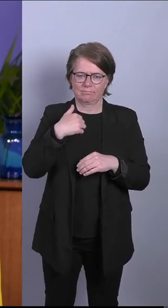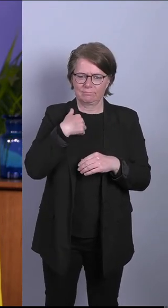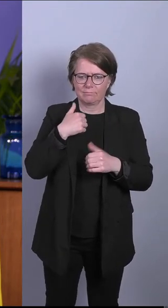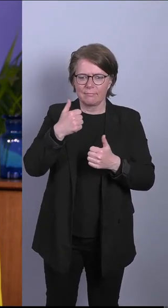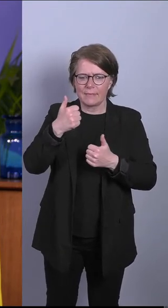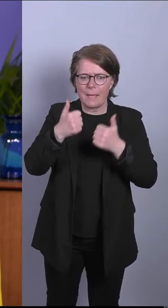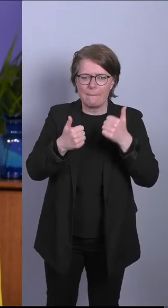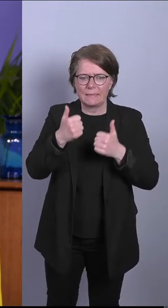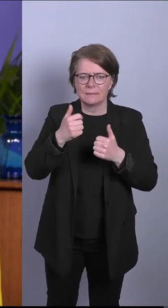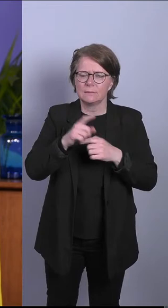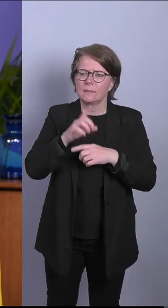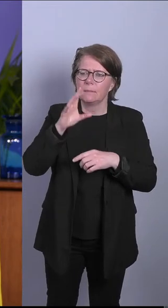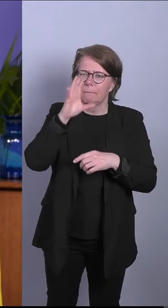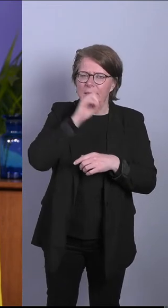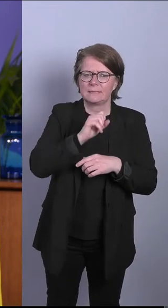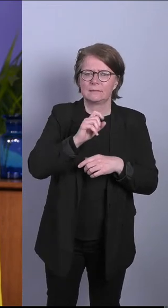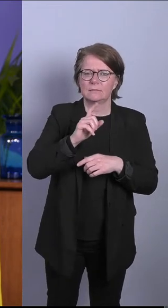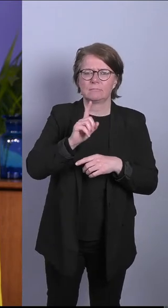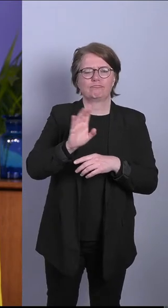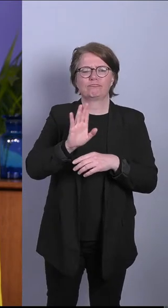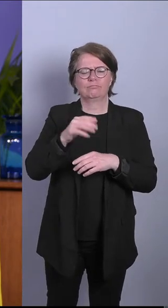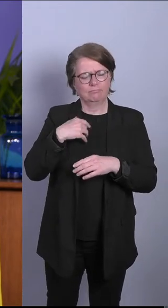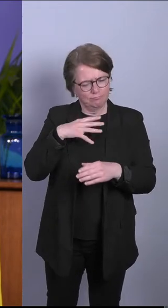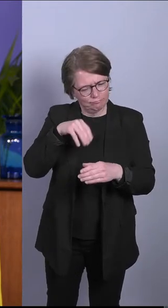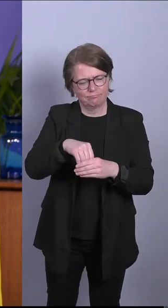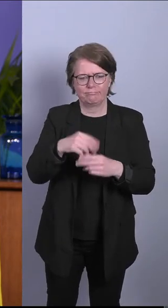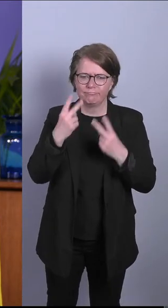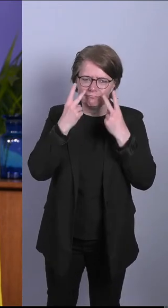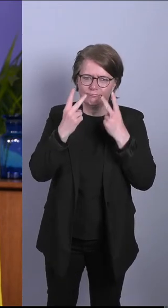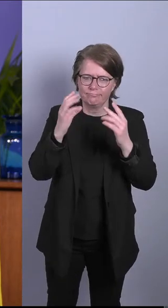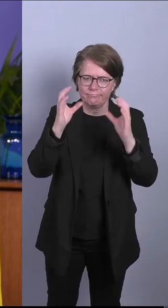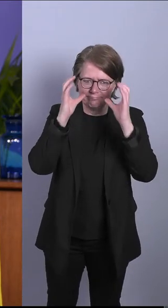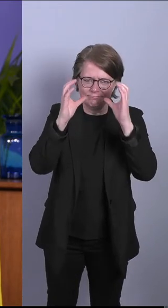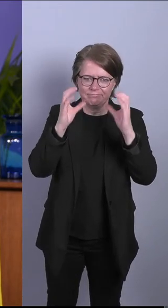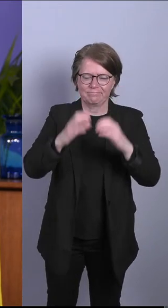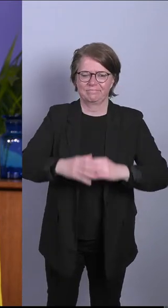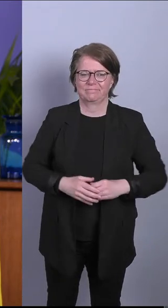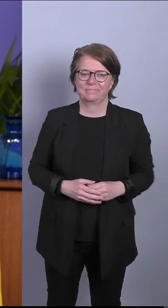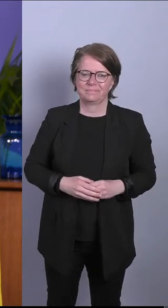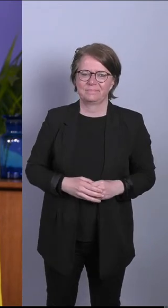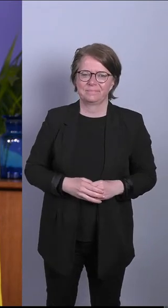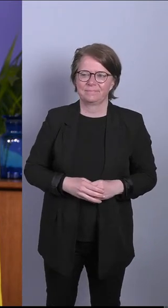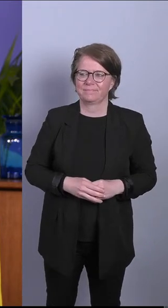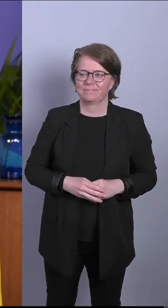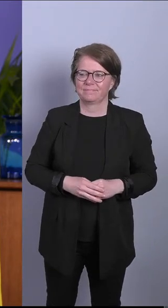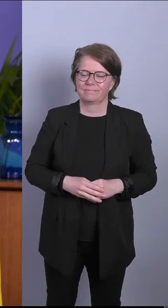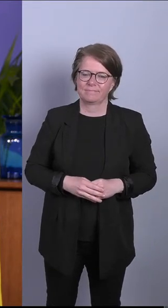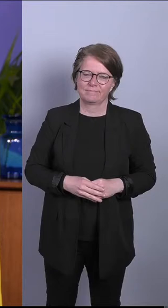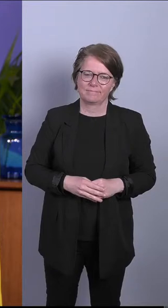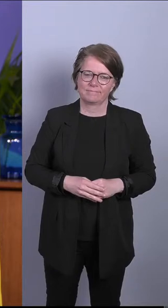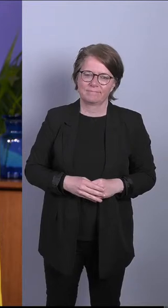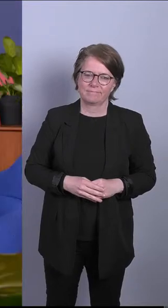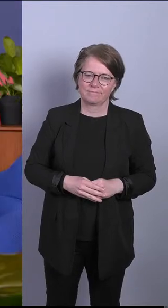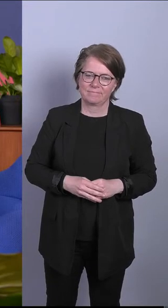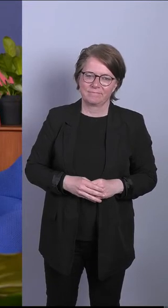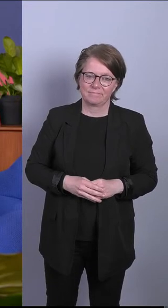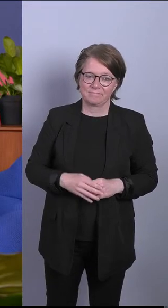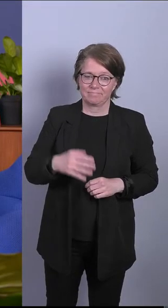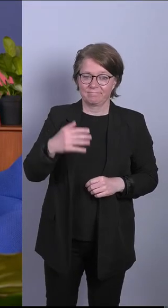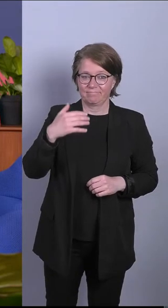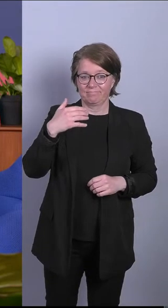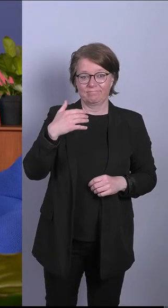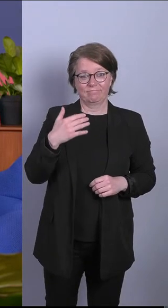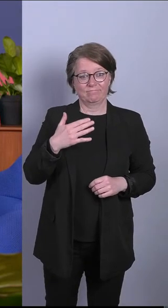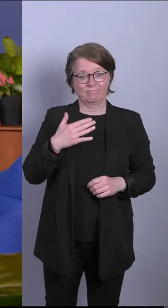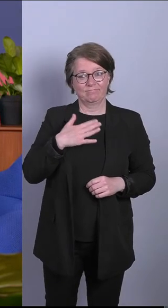I think with the World Games, it will, I personally am convinced after being here for 3 years that it will allow